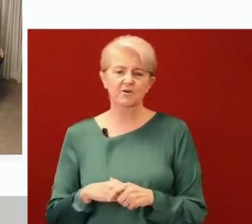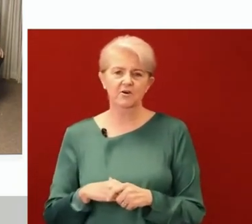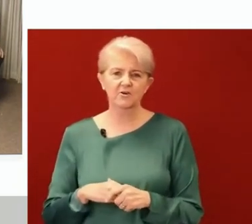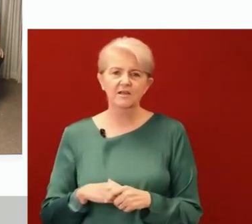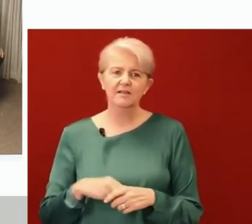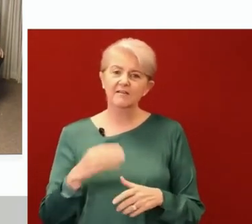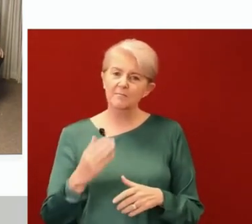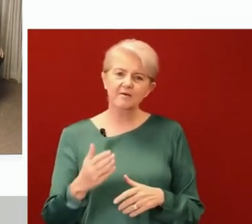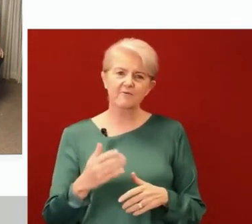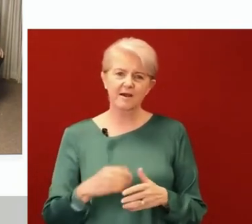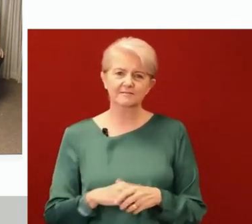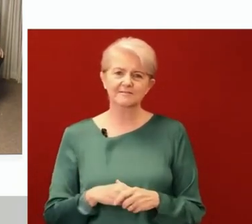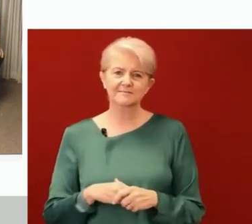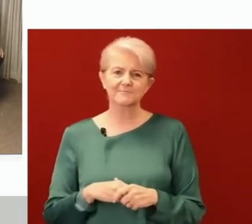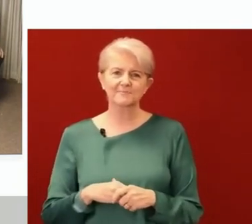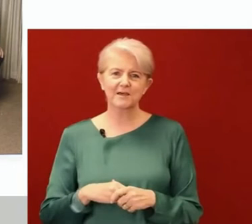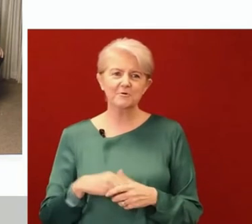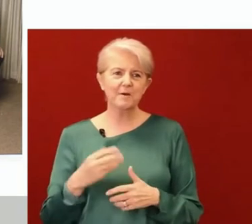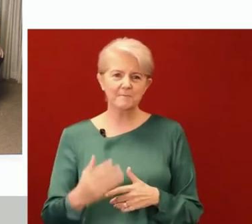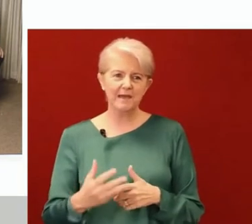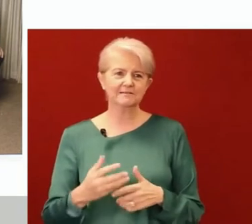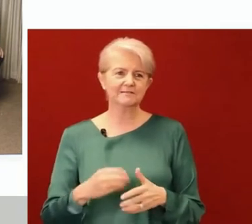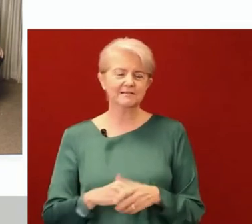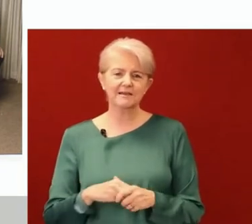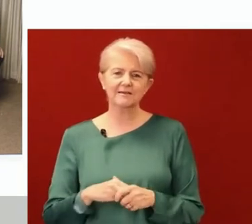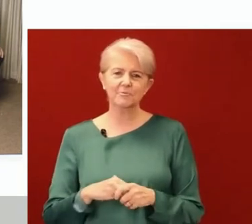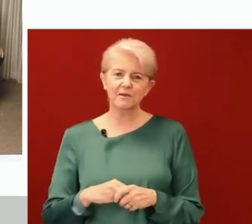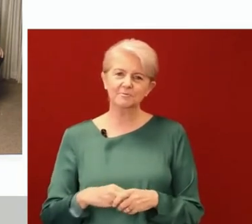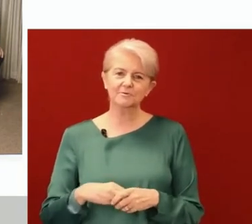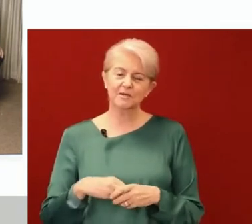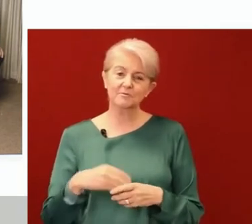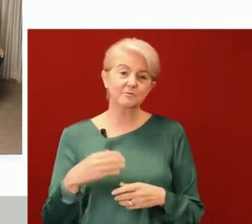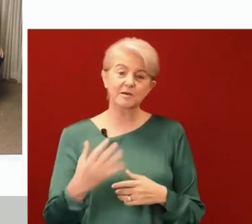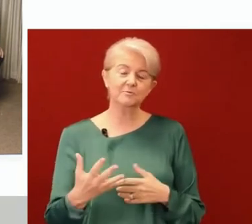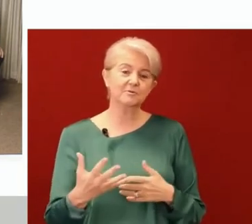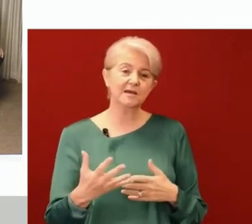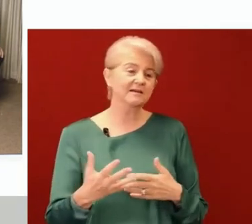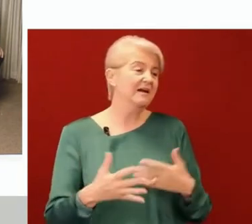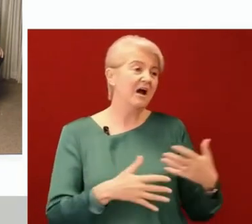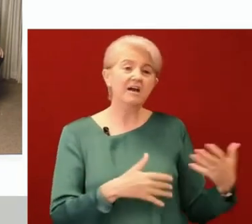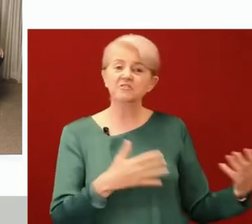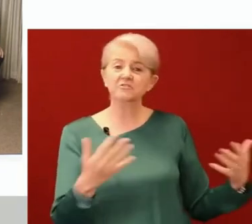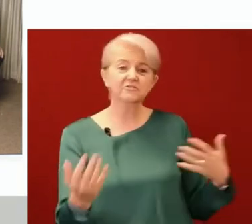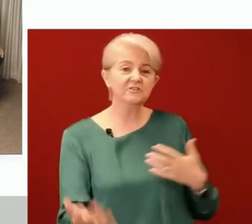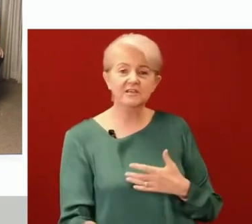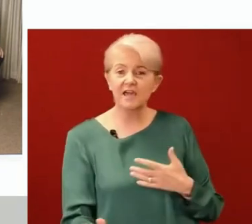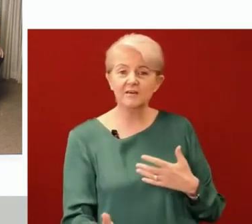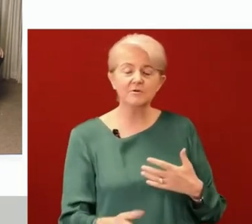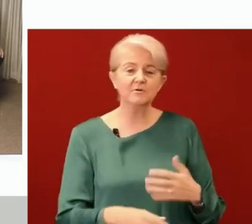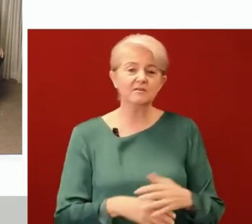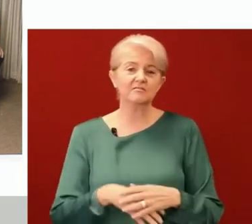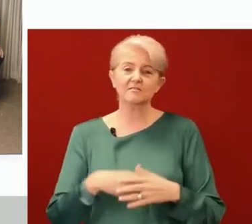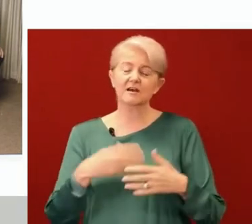that photo, they're my friends. They were my mates. They were the people that I'd gone through the academy with, that I'd